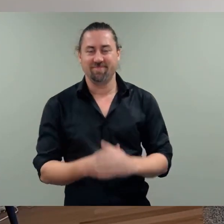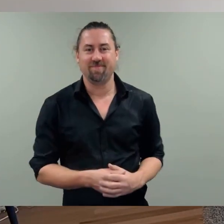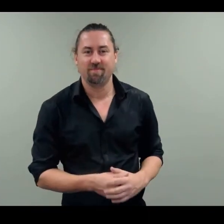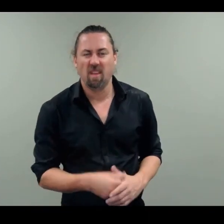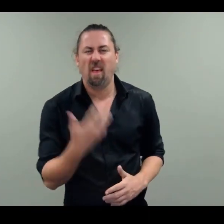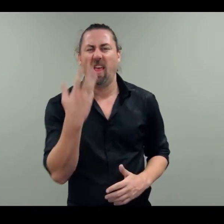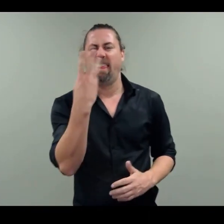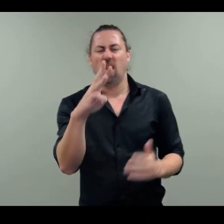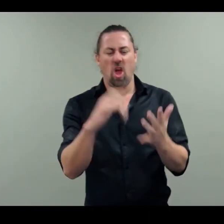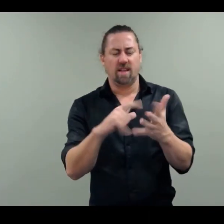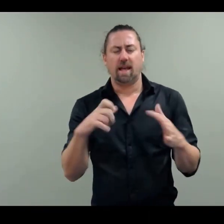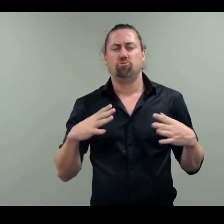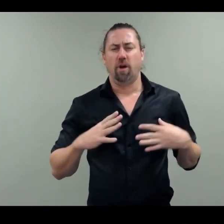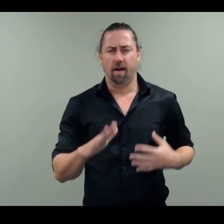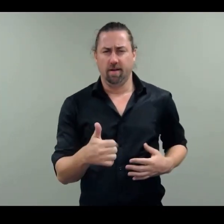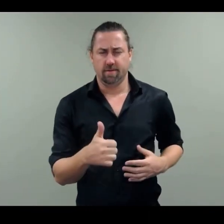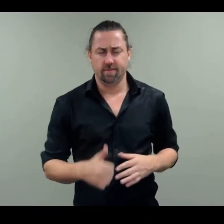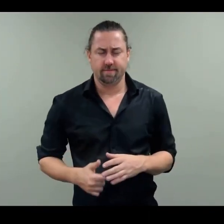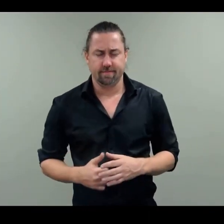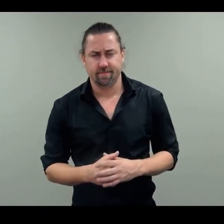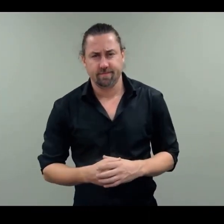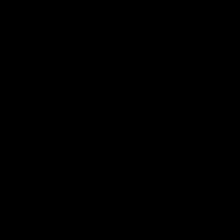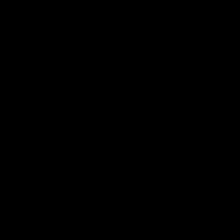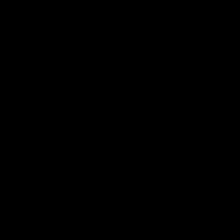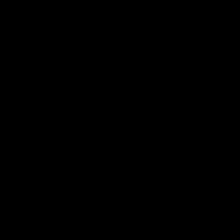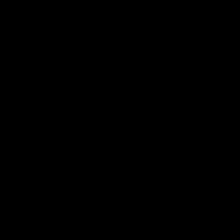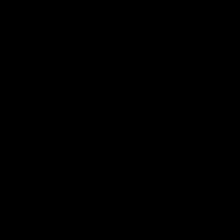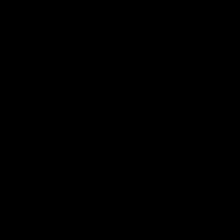Well done. Let's have 30 seconds of rest.